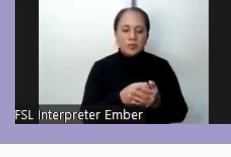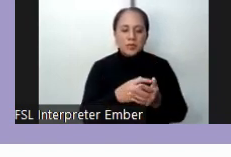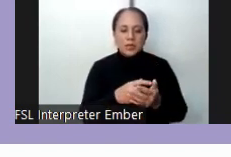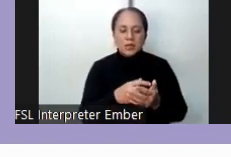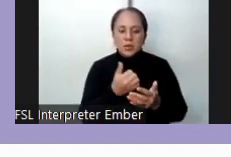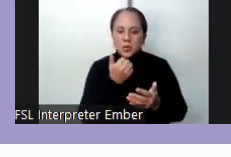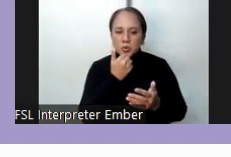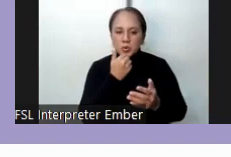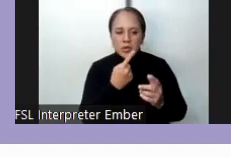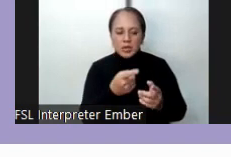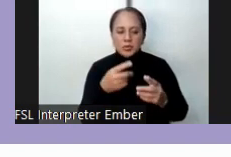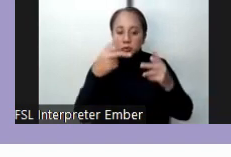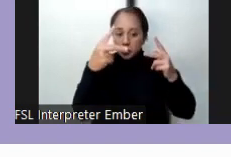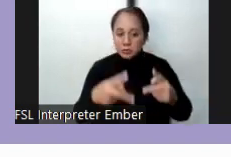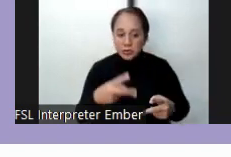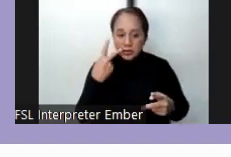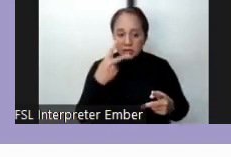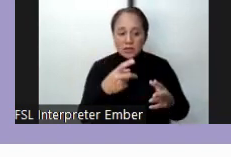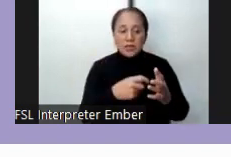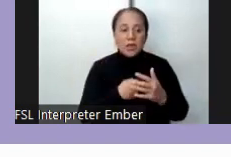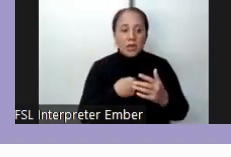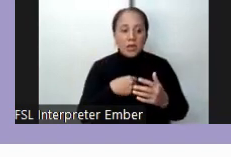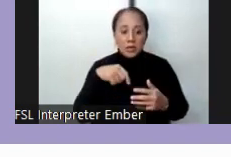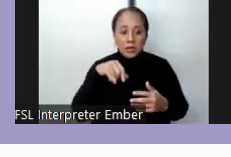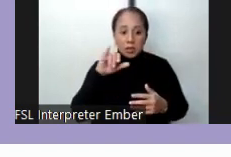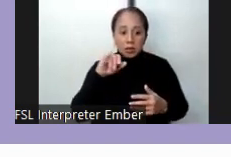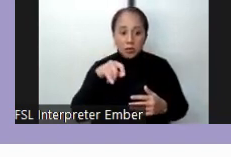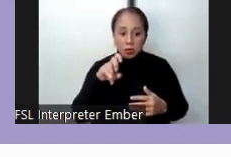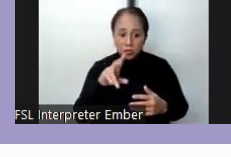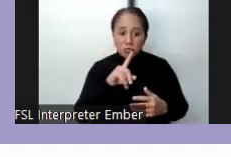na the website itself, Inquirer, is reliable.